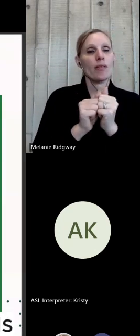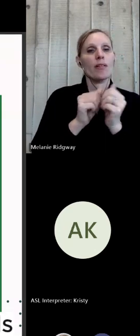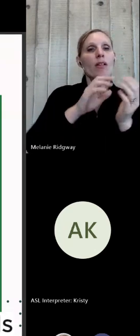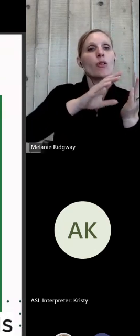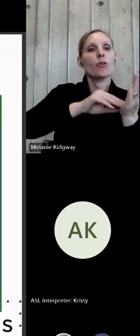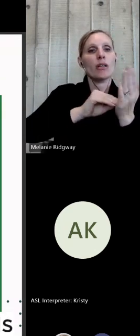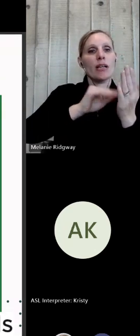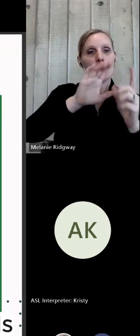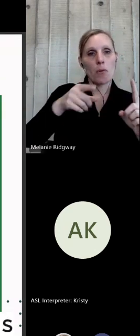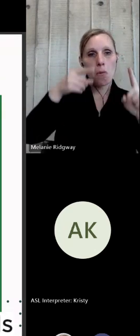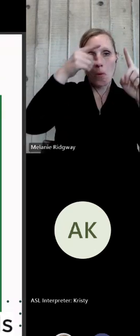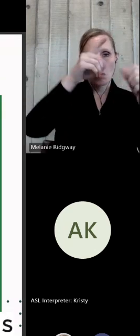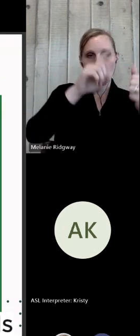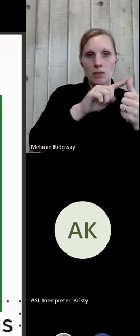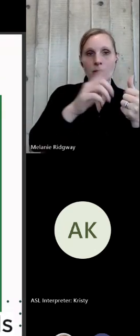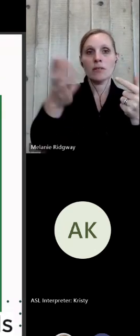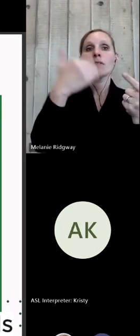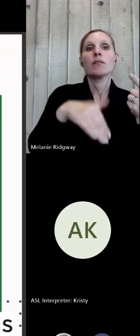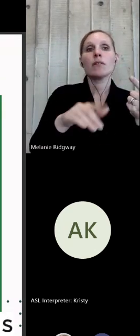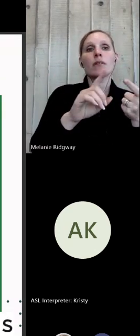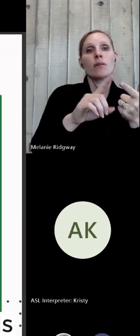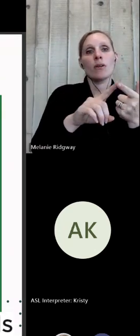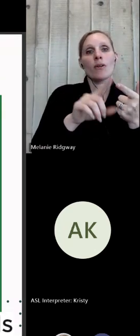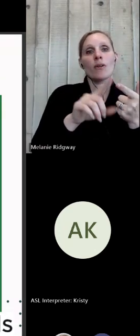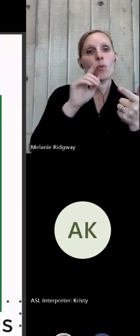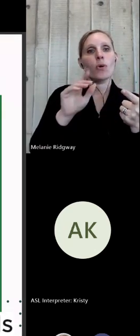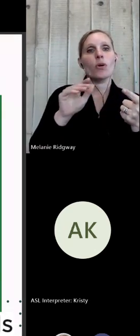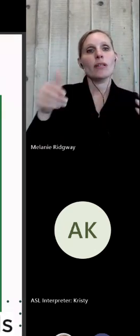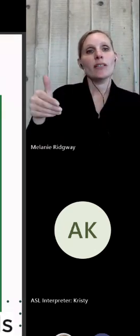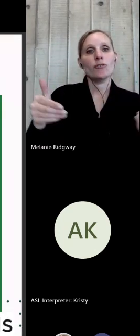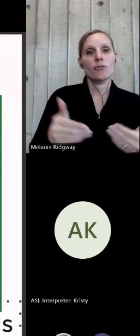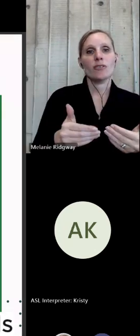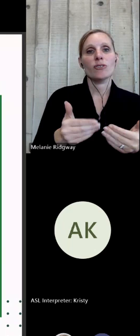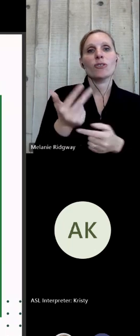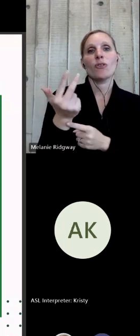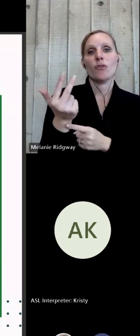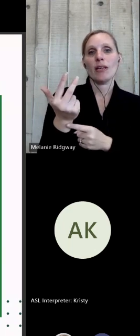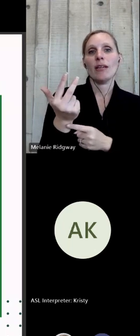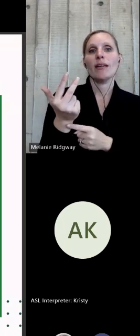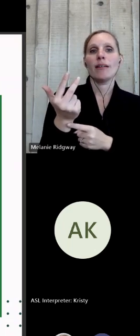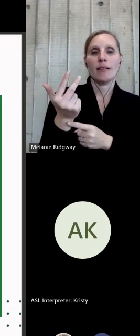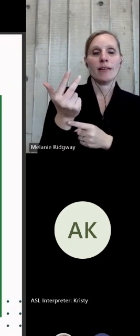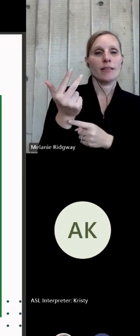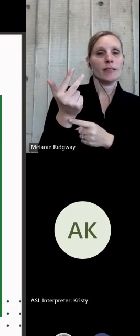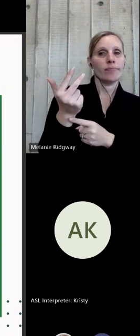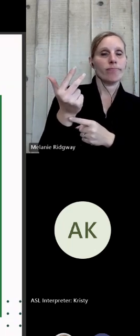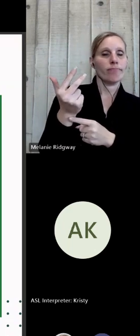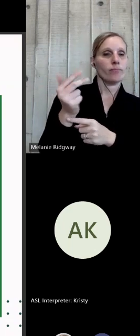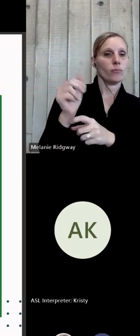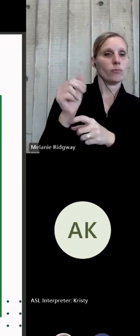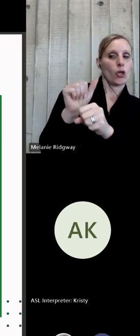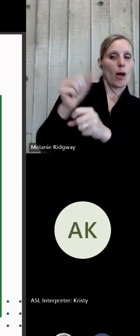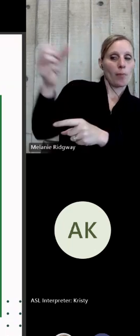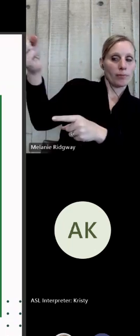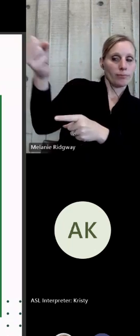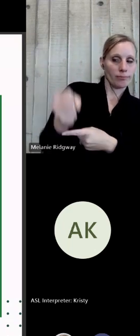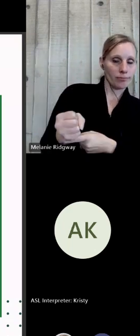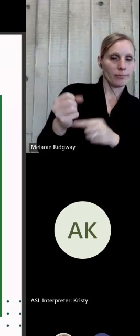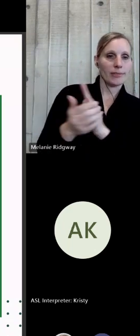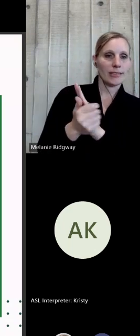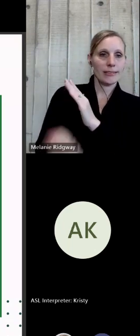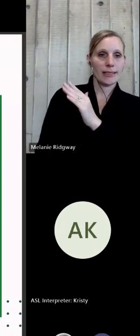we will introduce 3 employability skills. Next, we will give you